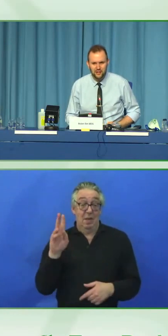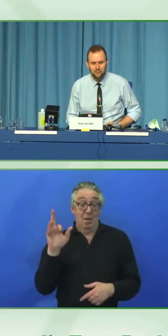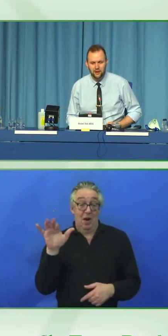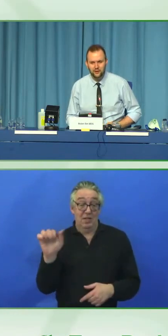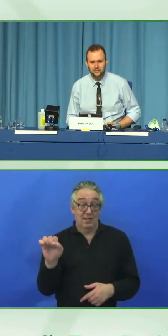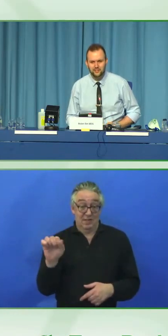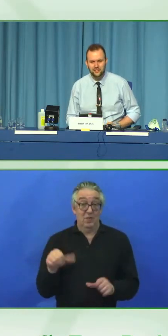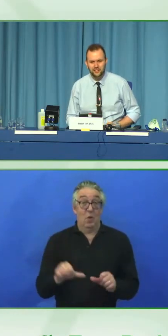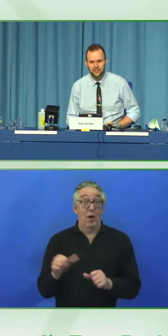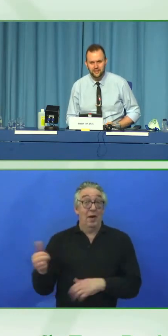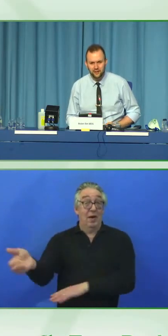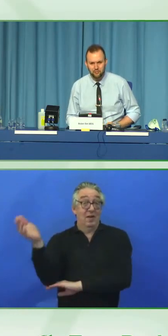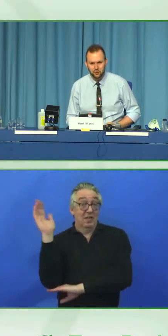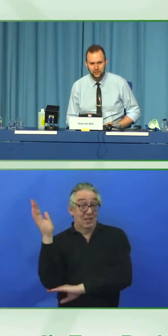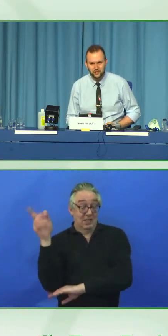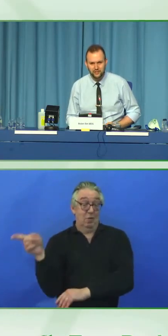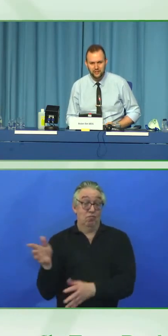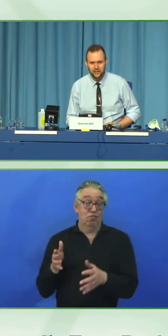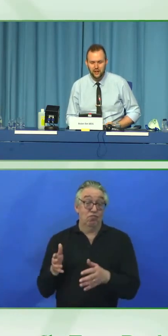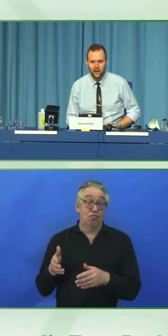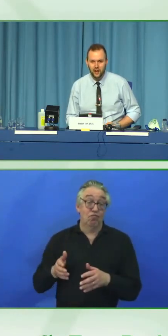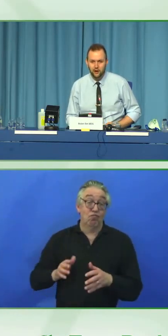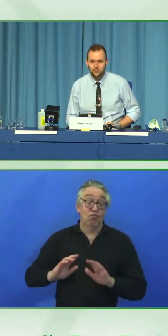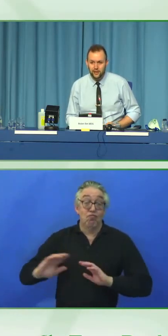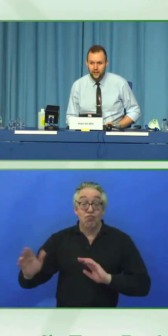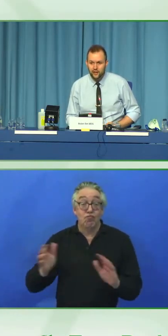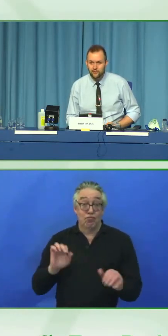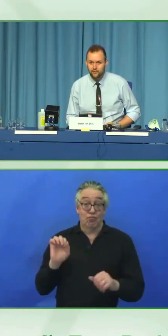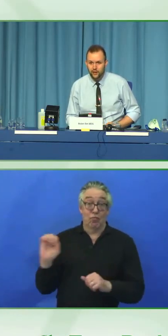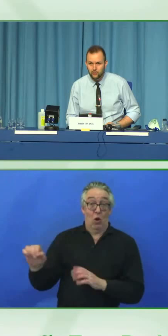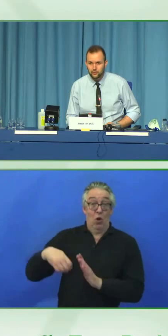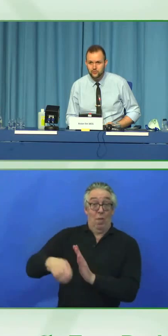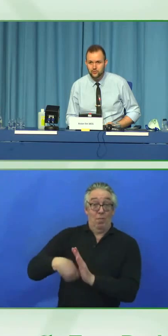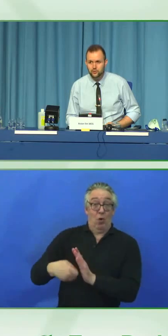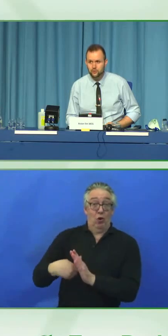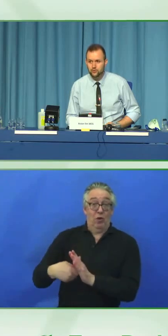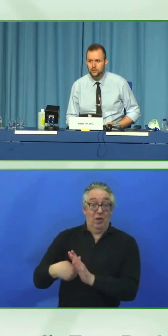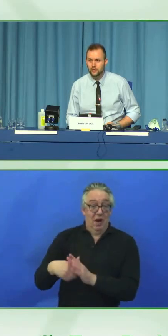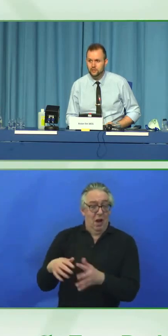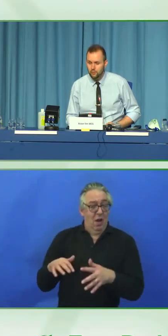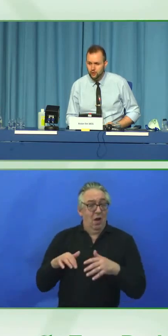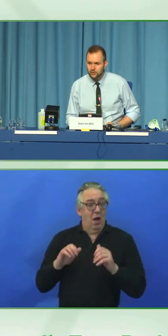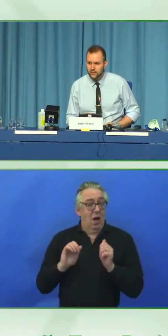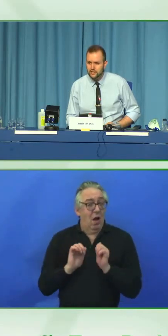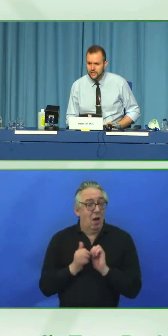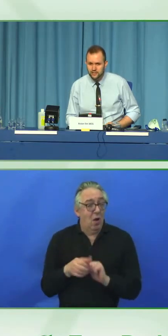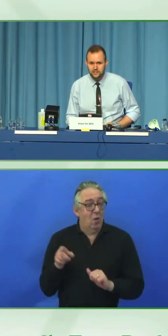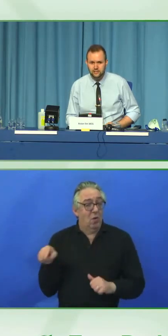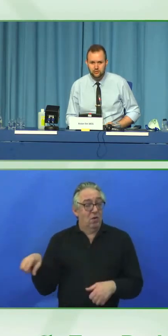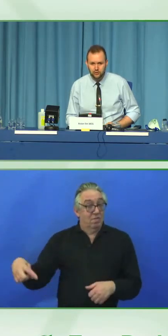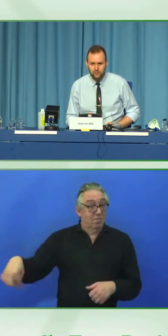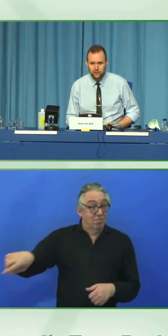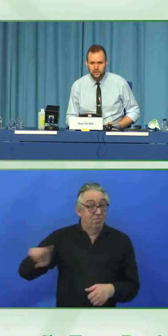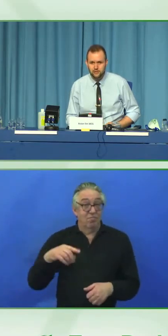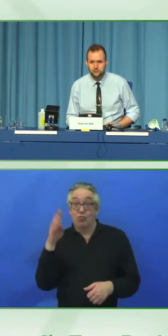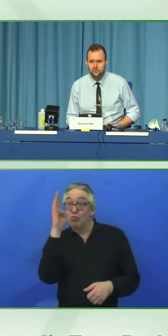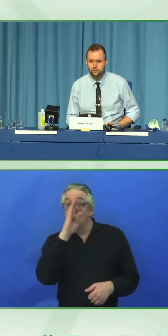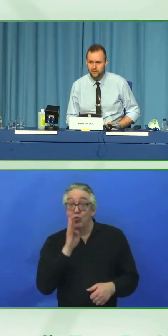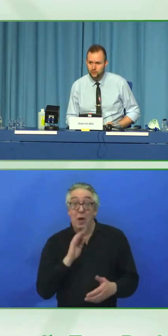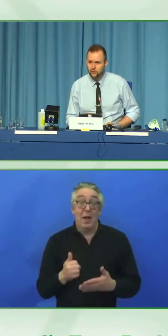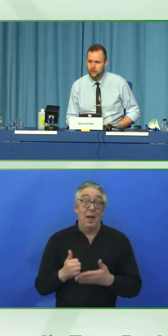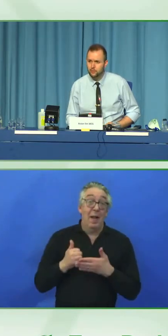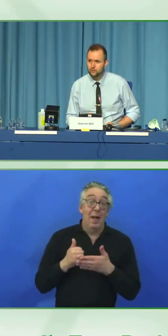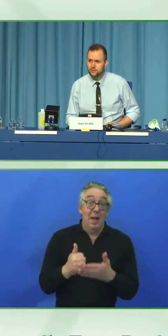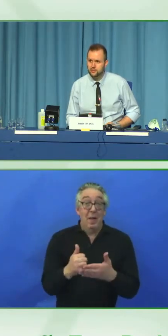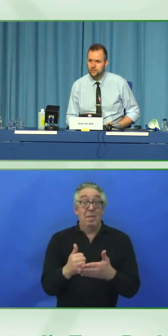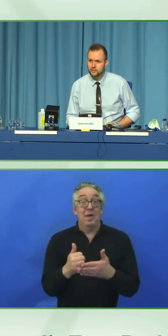be talking about their project and how they have helped to democratize access to Libras, to